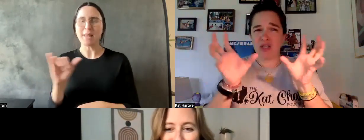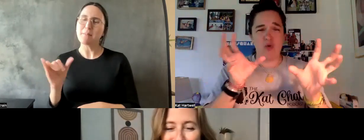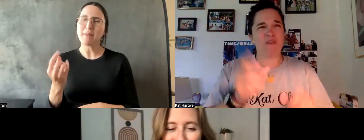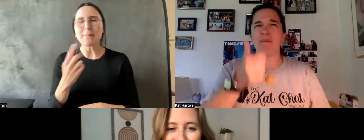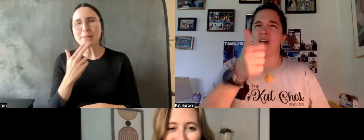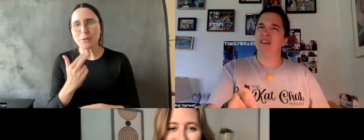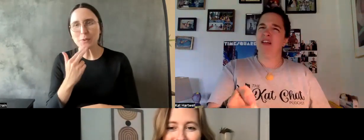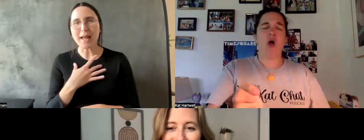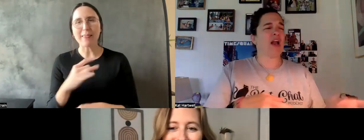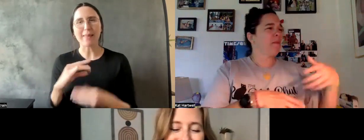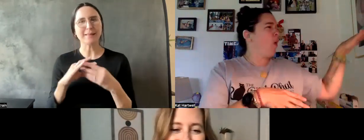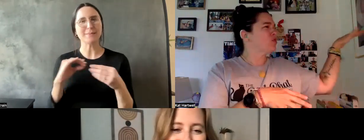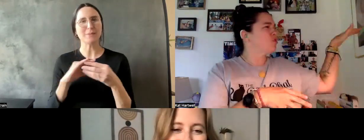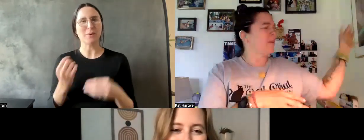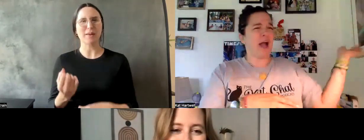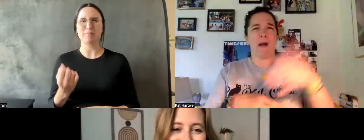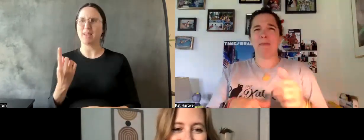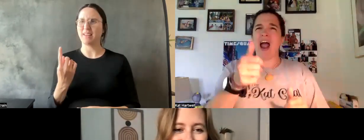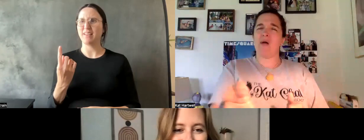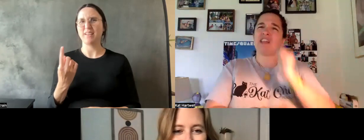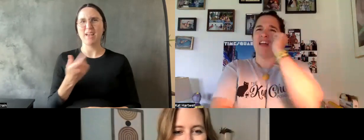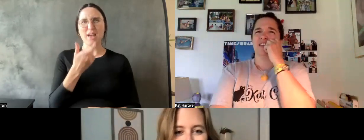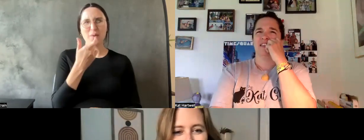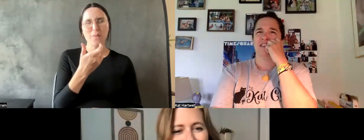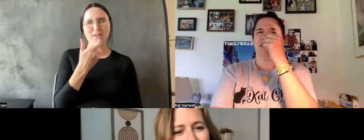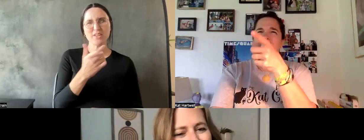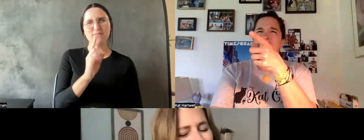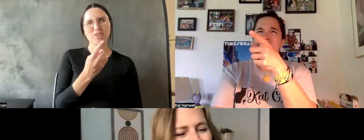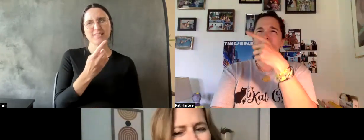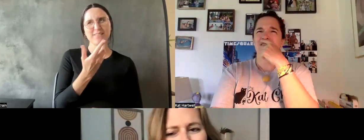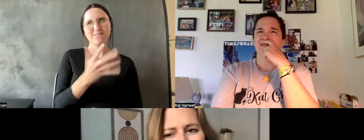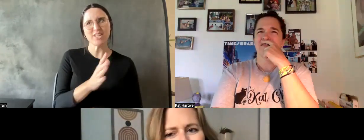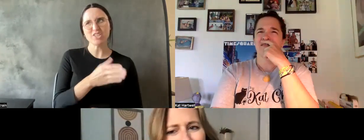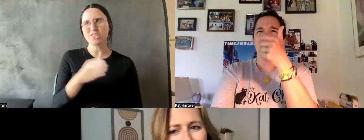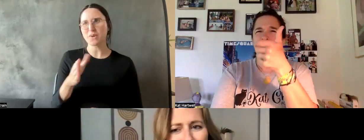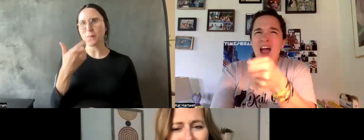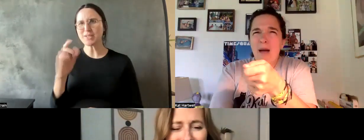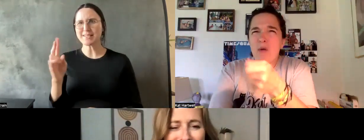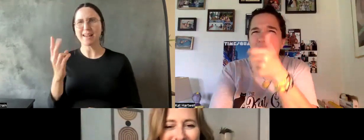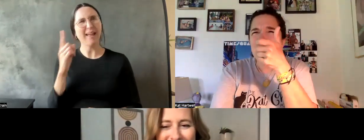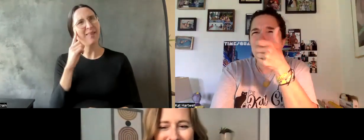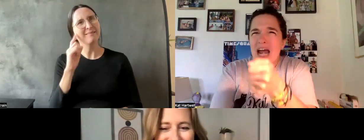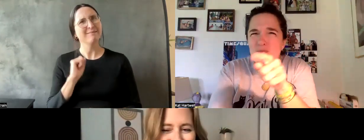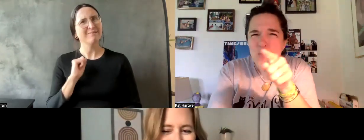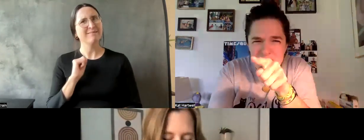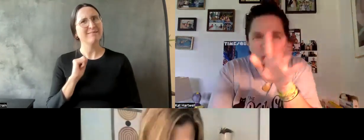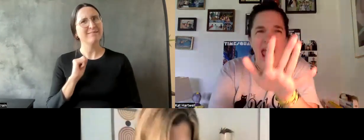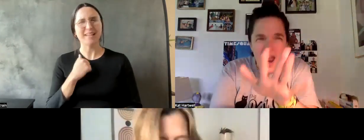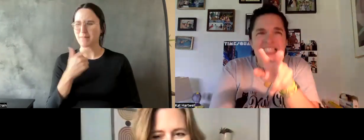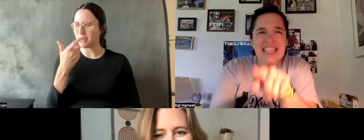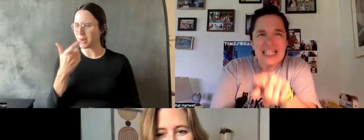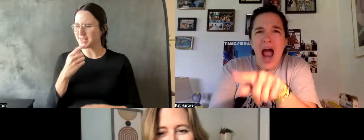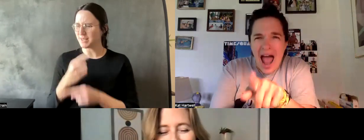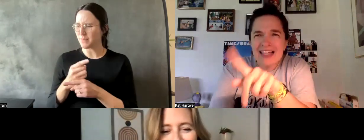but the two movies, I'm like, okay, I'm going to do something. I'm coming back. I'm like, am I watching the right movie?